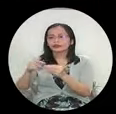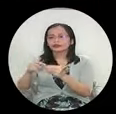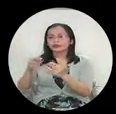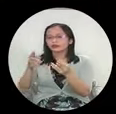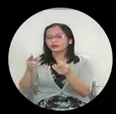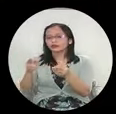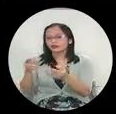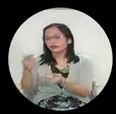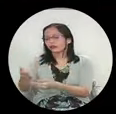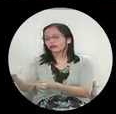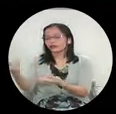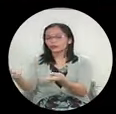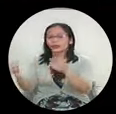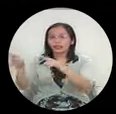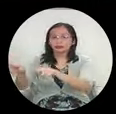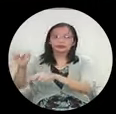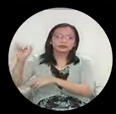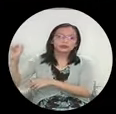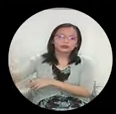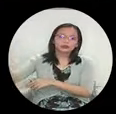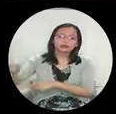there.